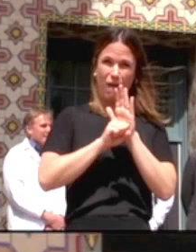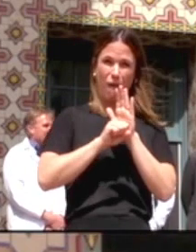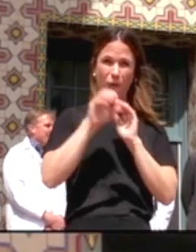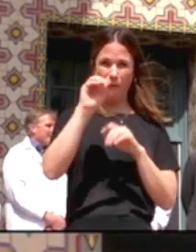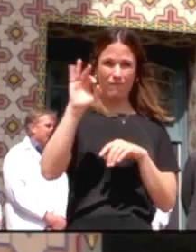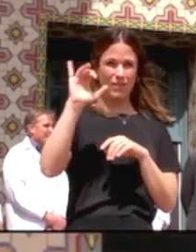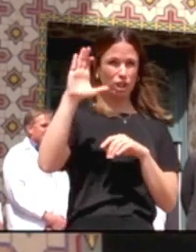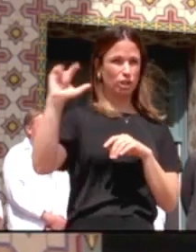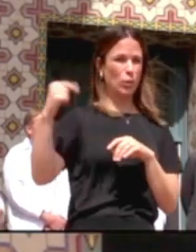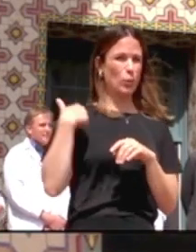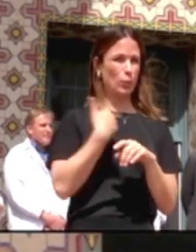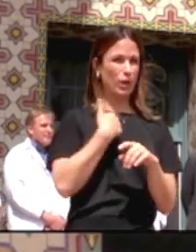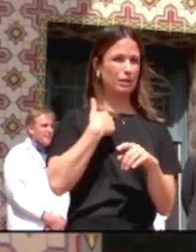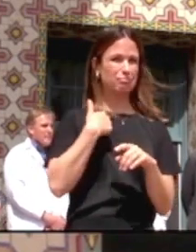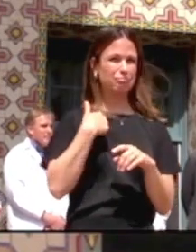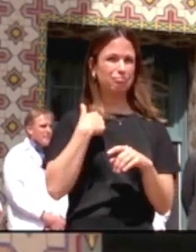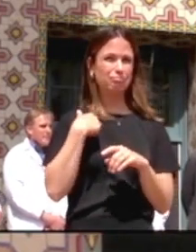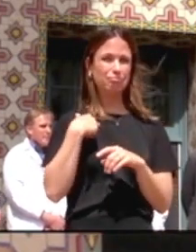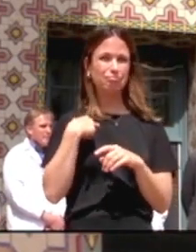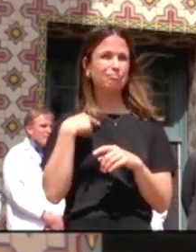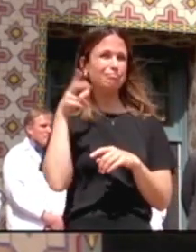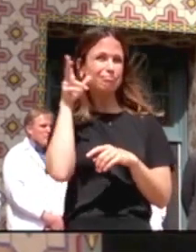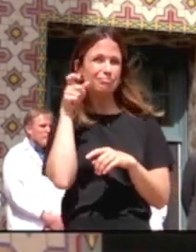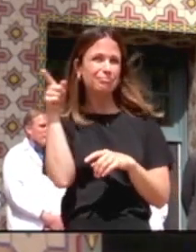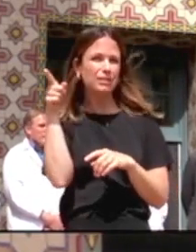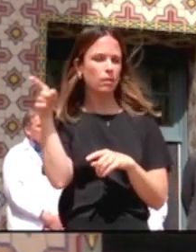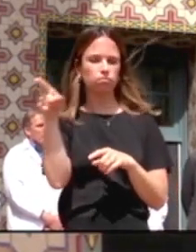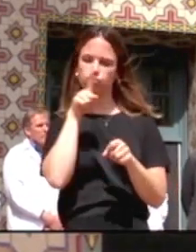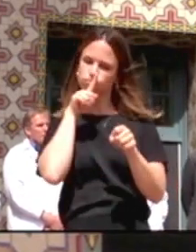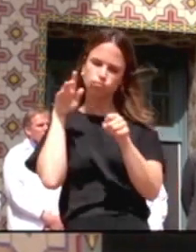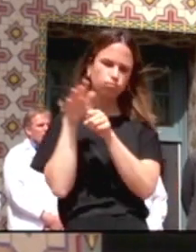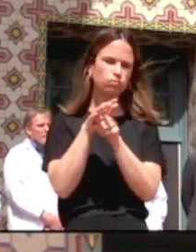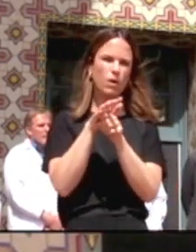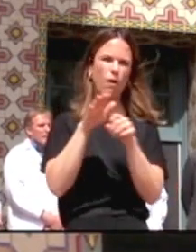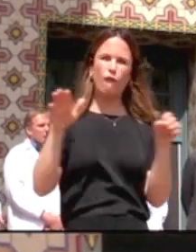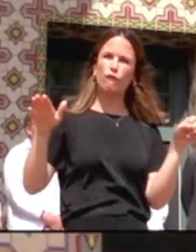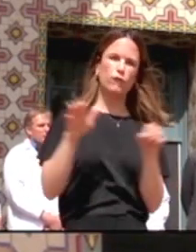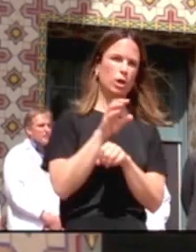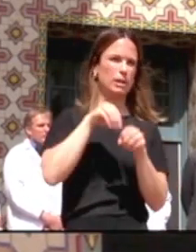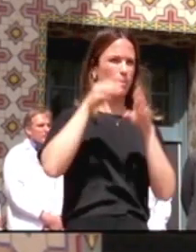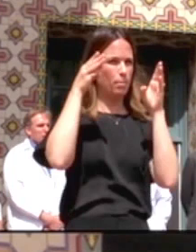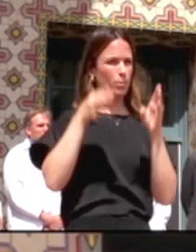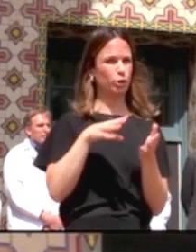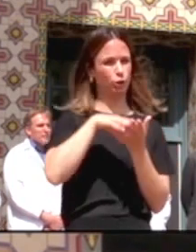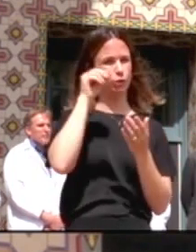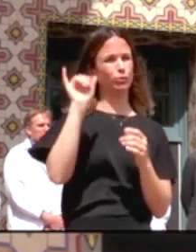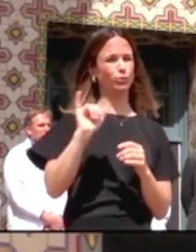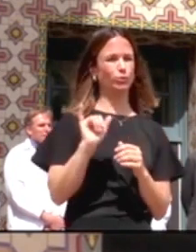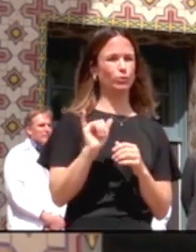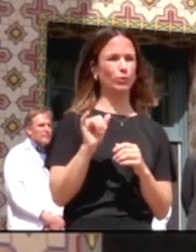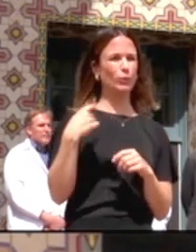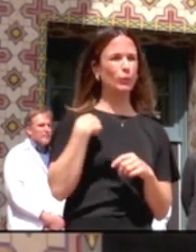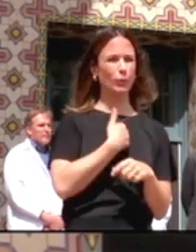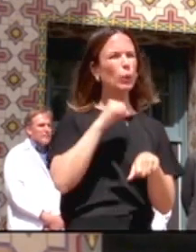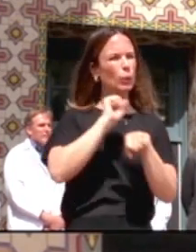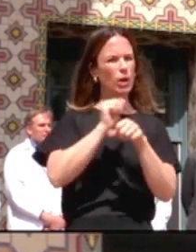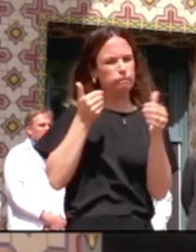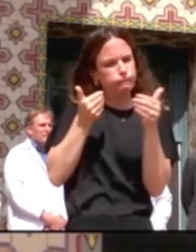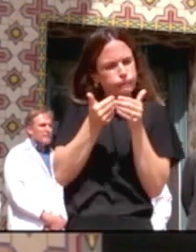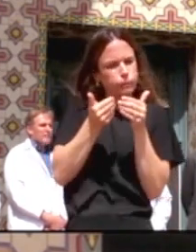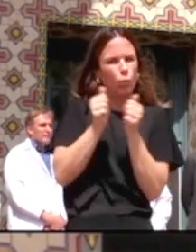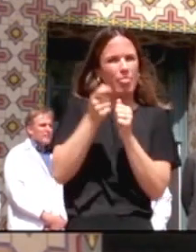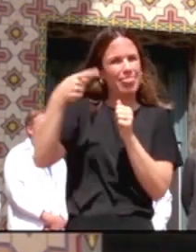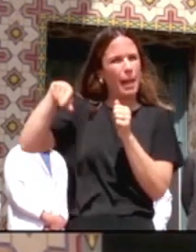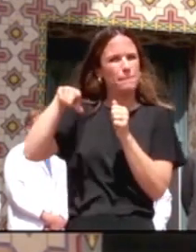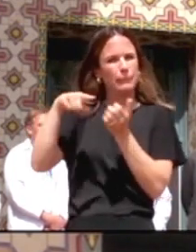are hearing from state officials is they are very committed to full in-person learning as well. So we are working closely with